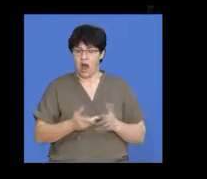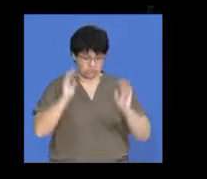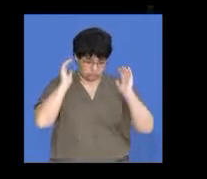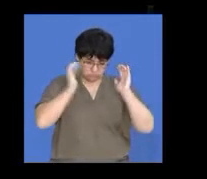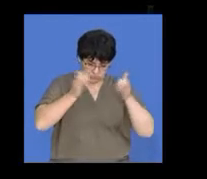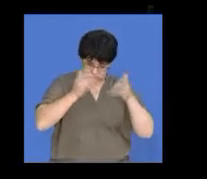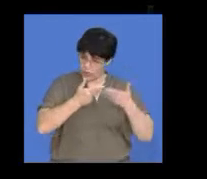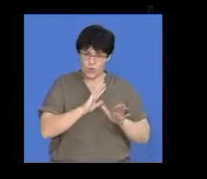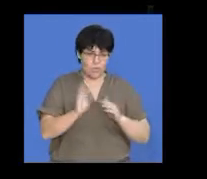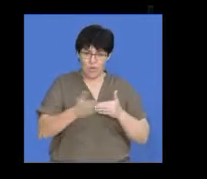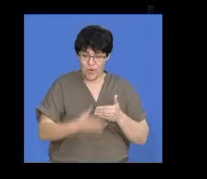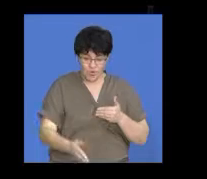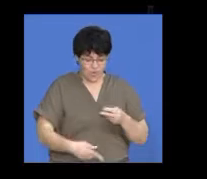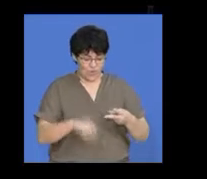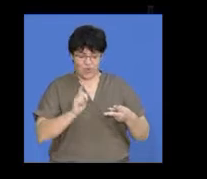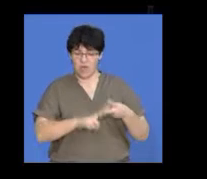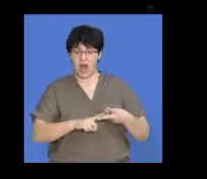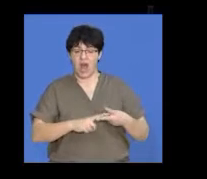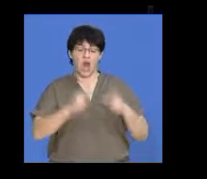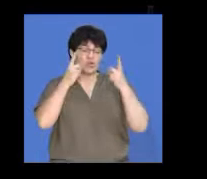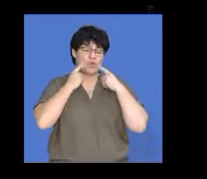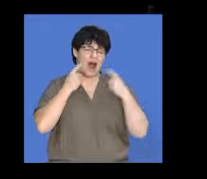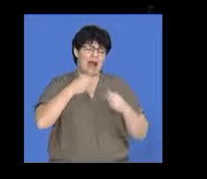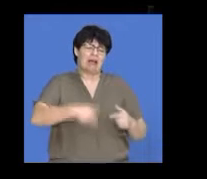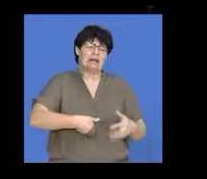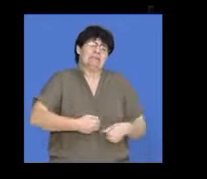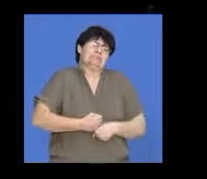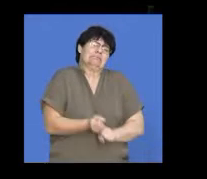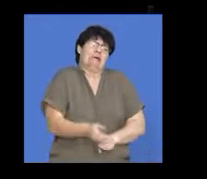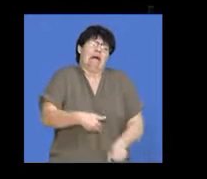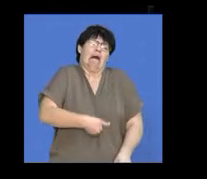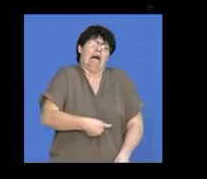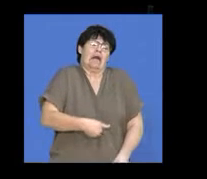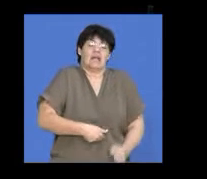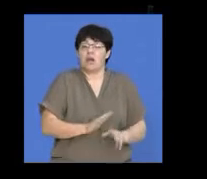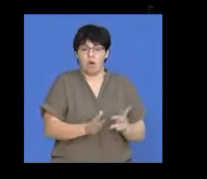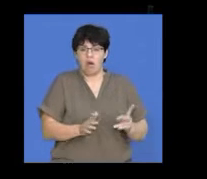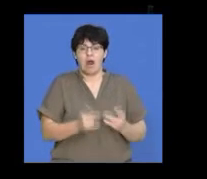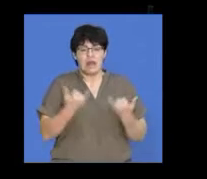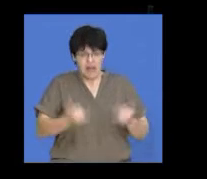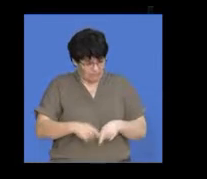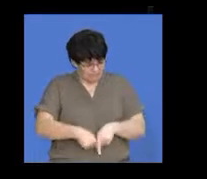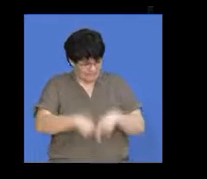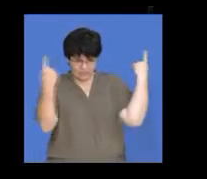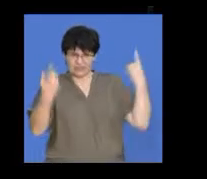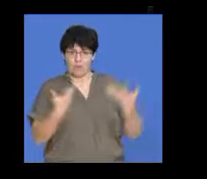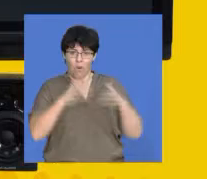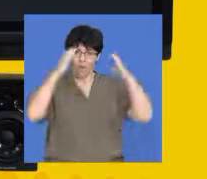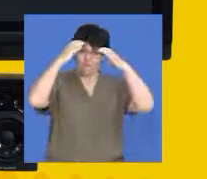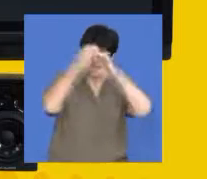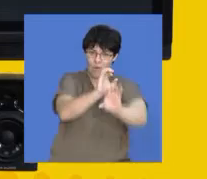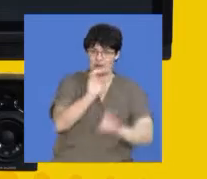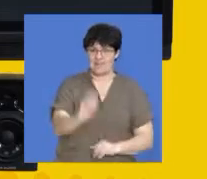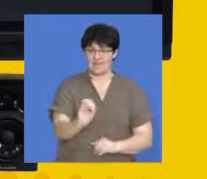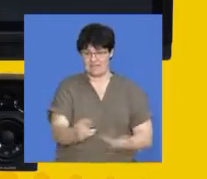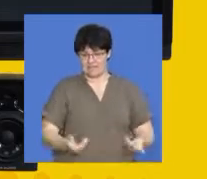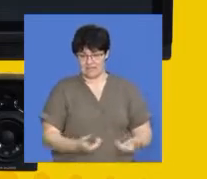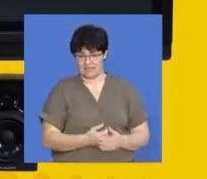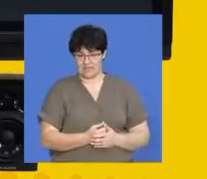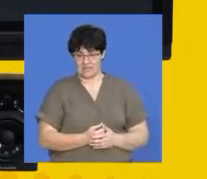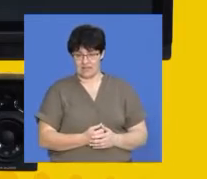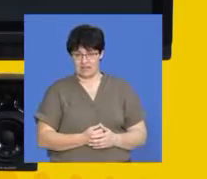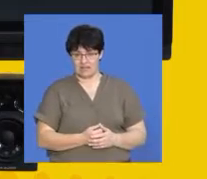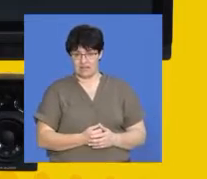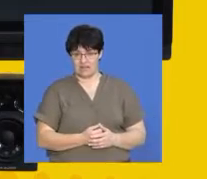falling asleep in class, they were not crying with stomach cramps, and they were different. In other words, they were more focused. Okay, they